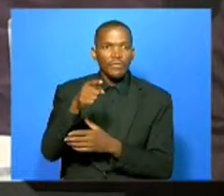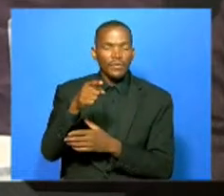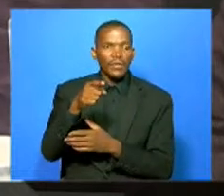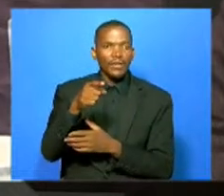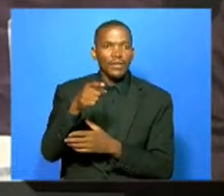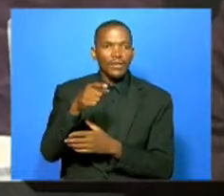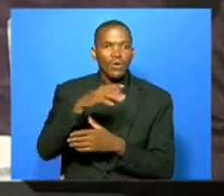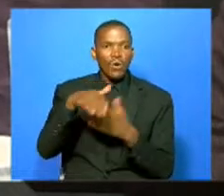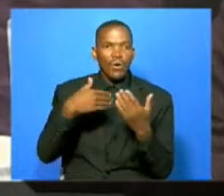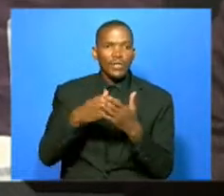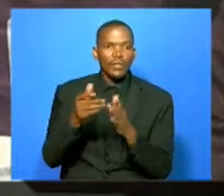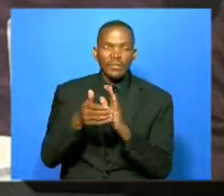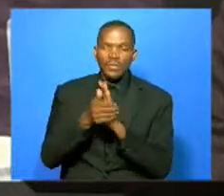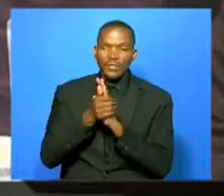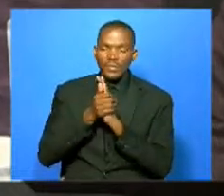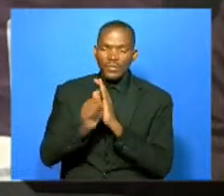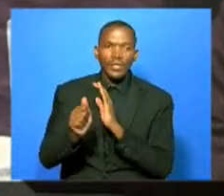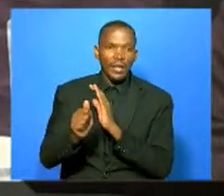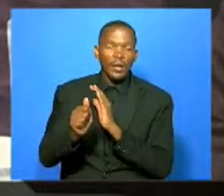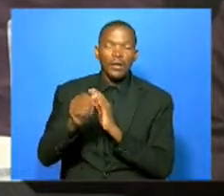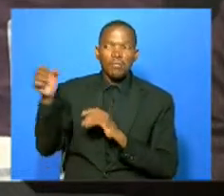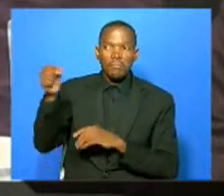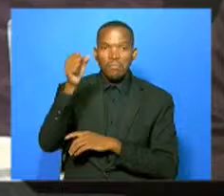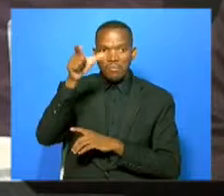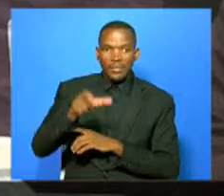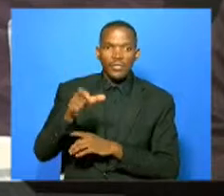were told the expert, we did not get the mileage.